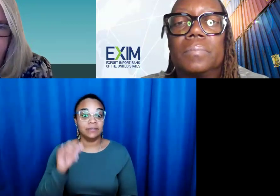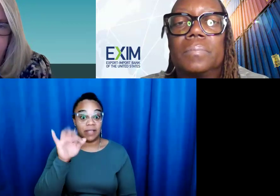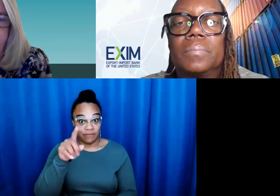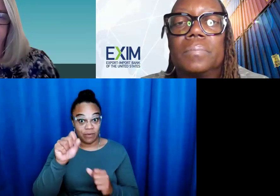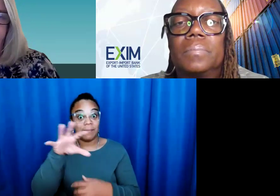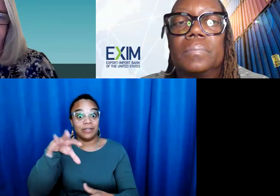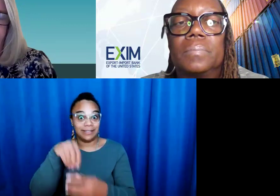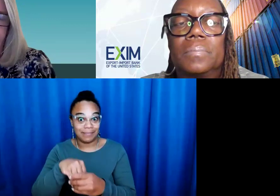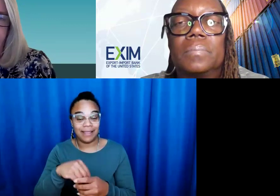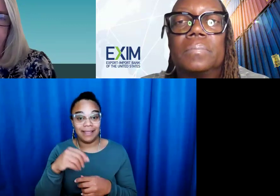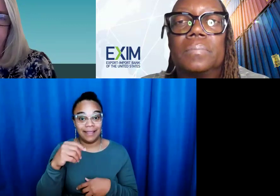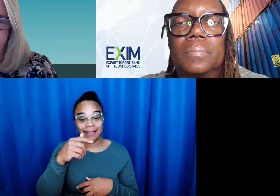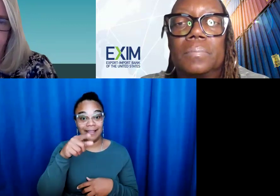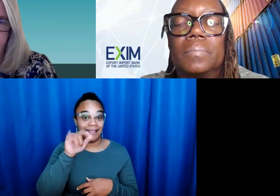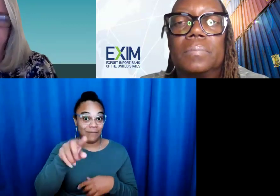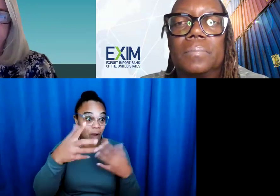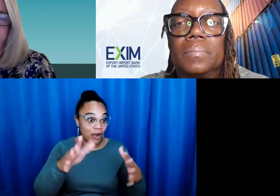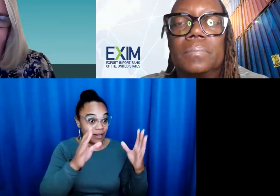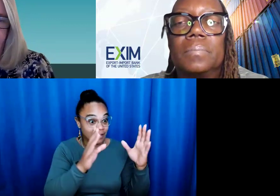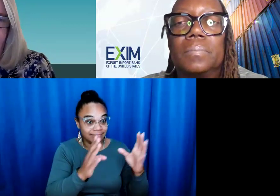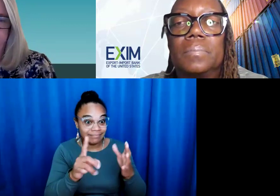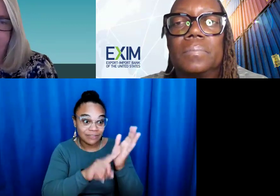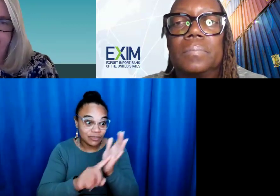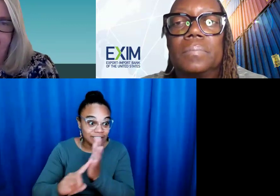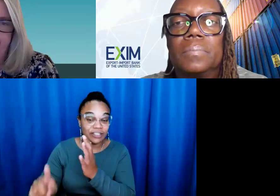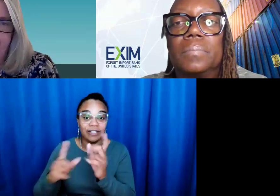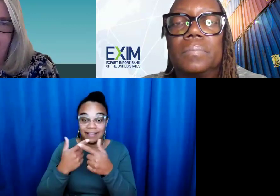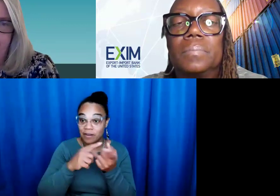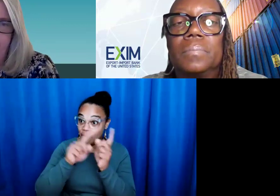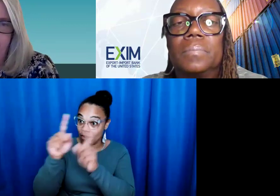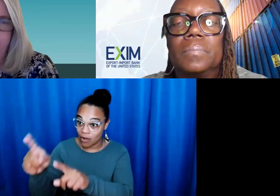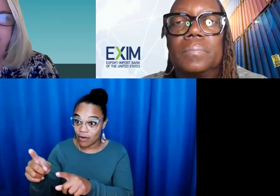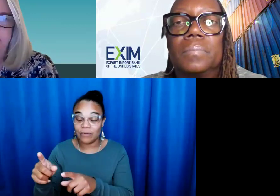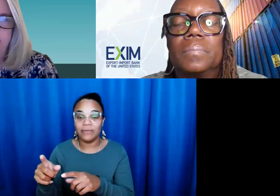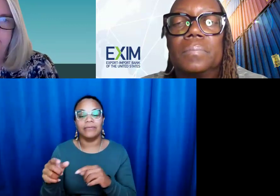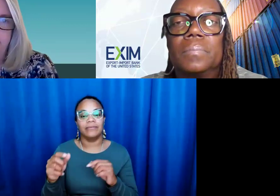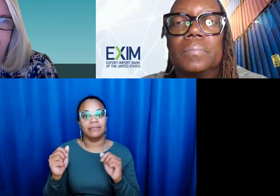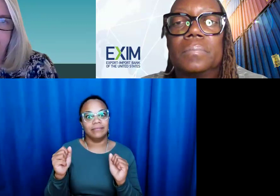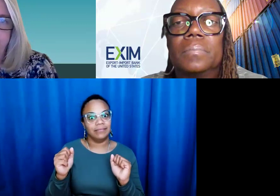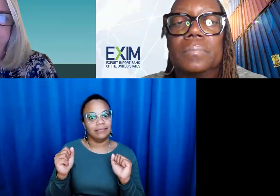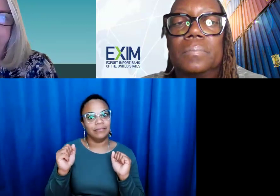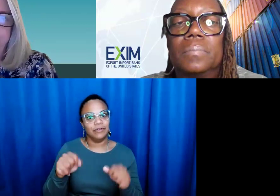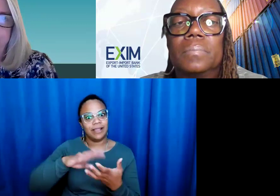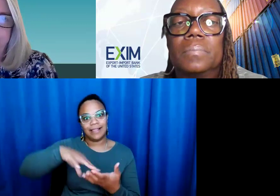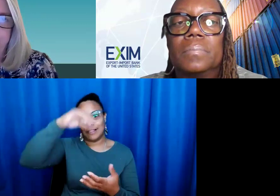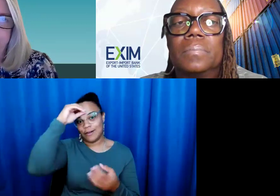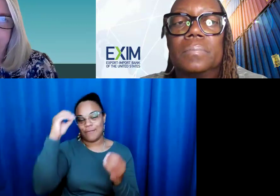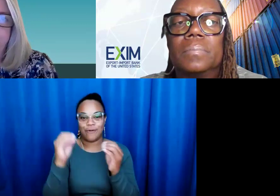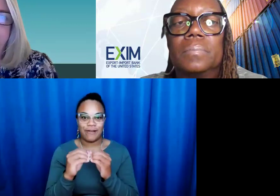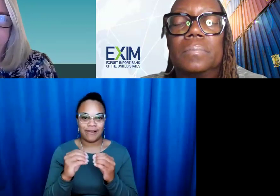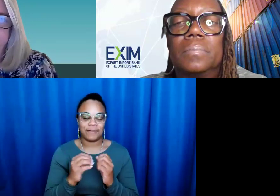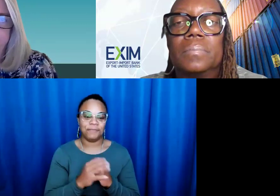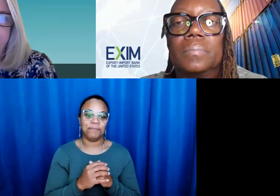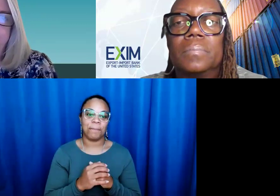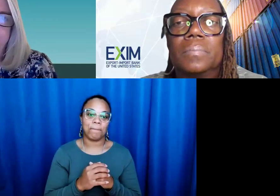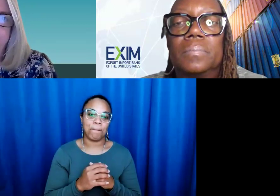those because you've done preliminary research and then actually go there, then you can learn a little bit more, and